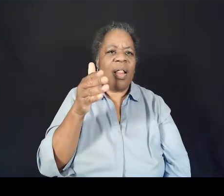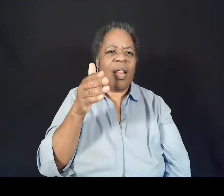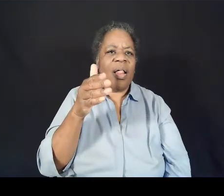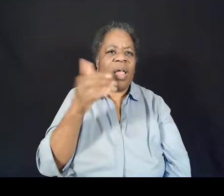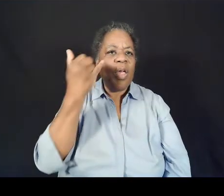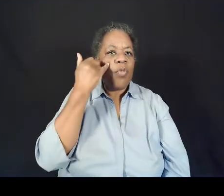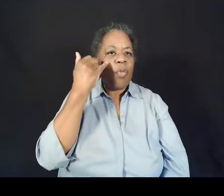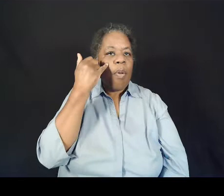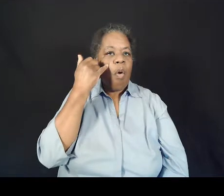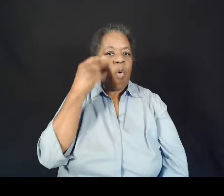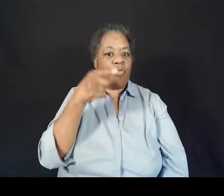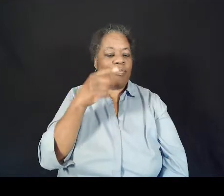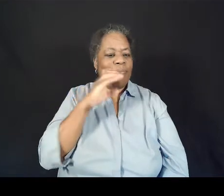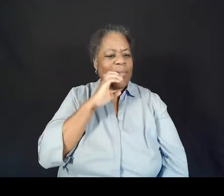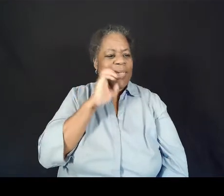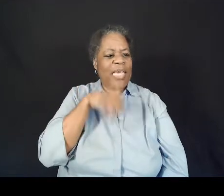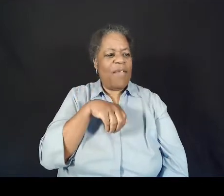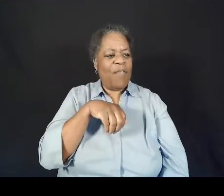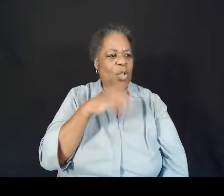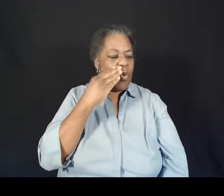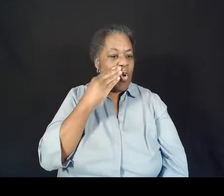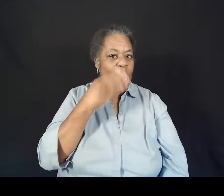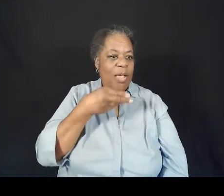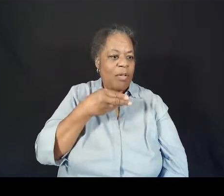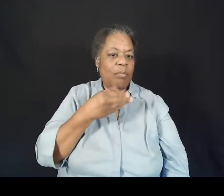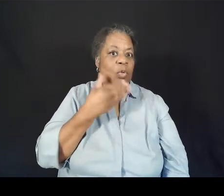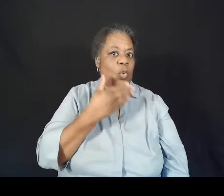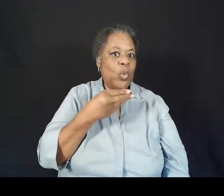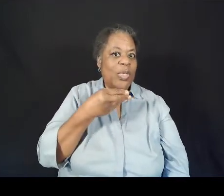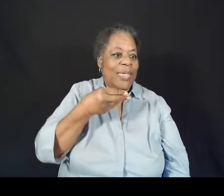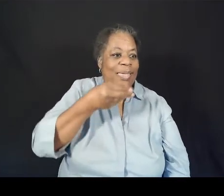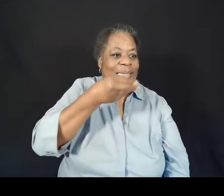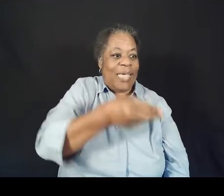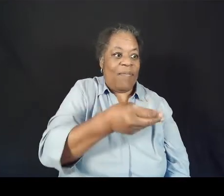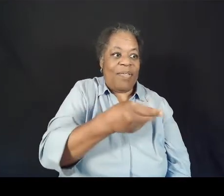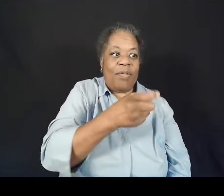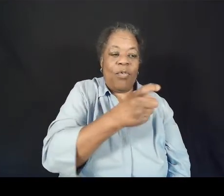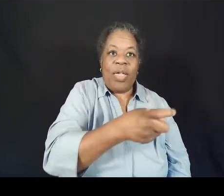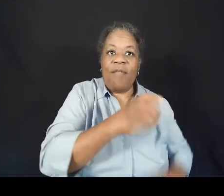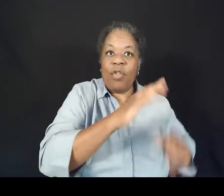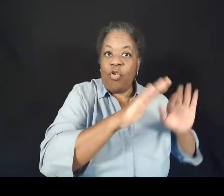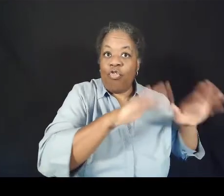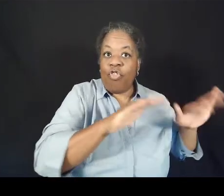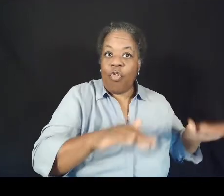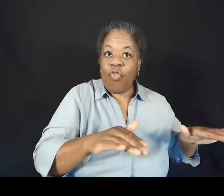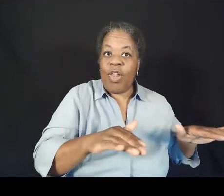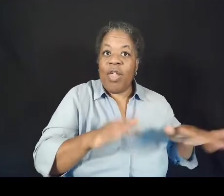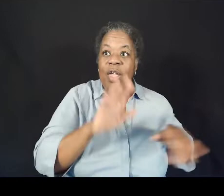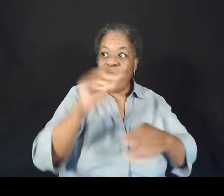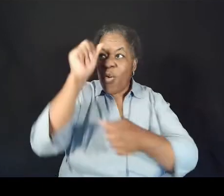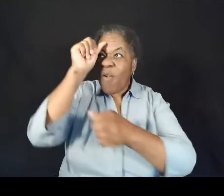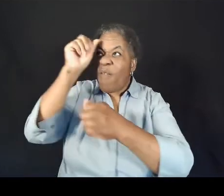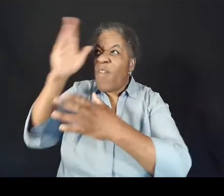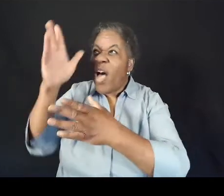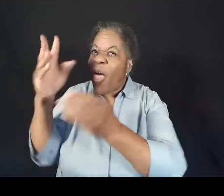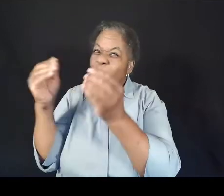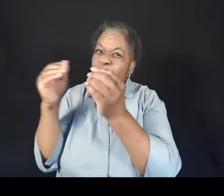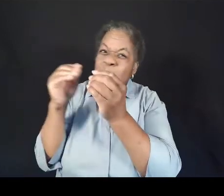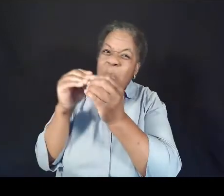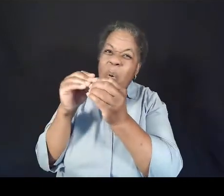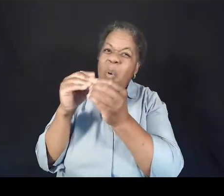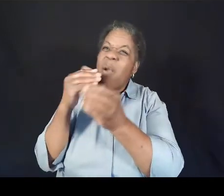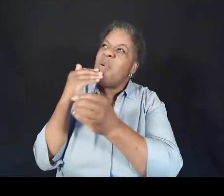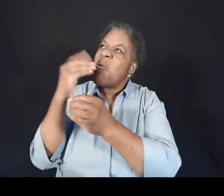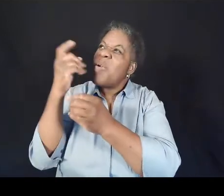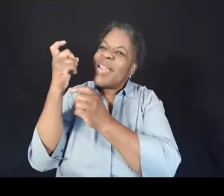though you are evil, know how to give good gifts to your children, how much more will your Father in heaven give good gifts to those who ask